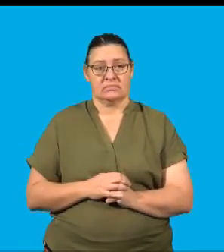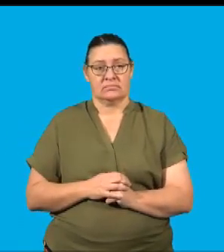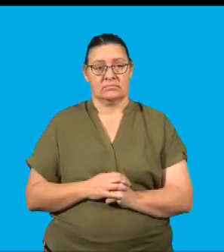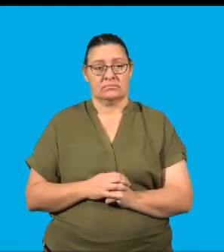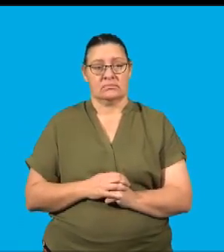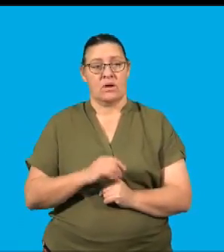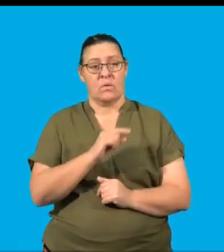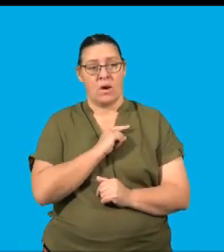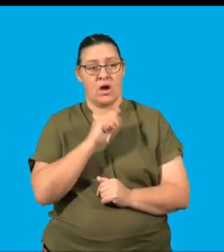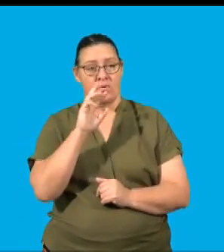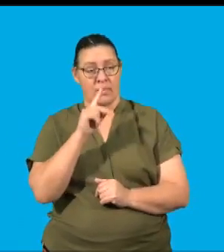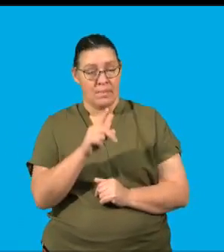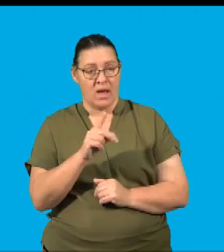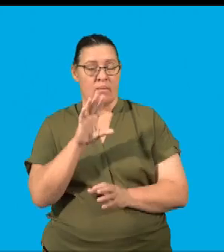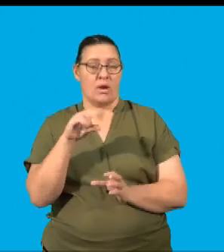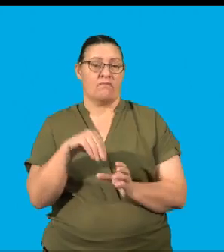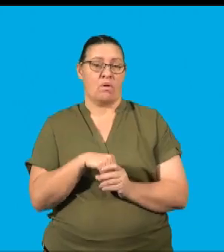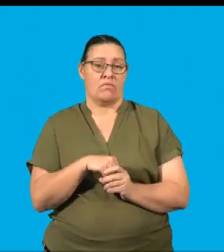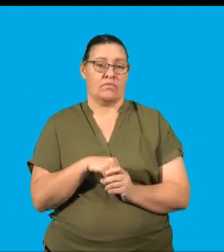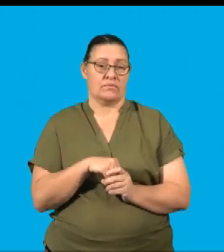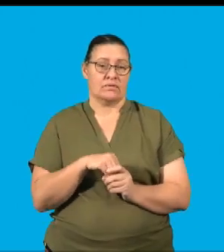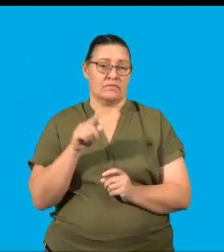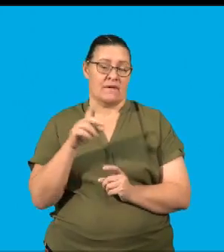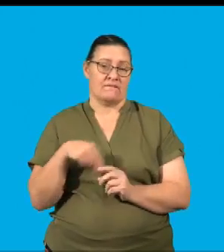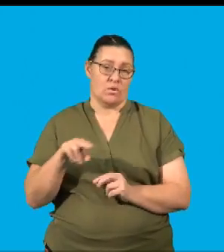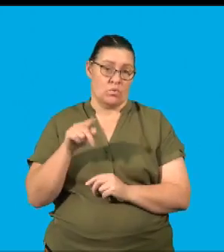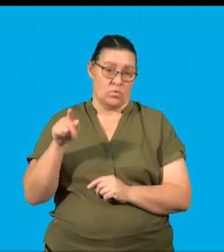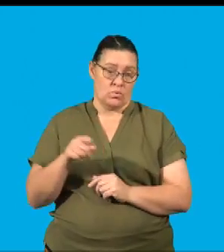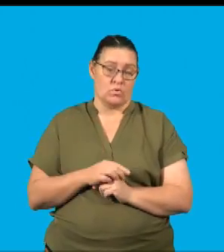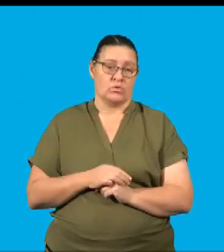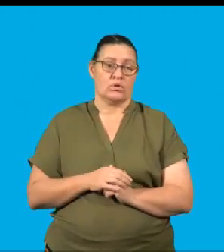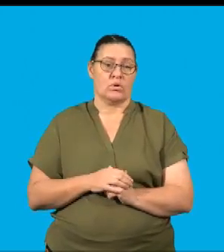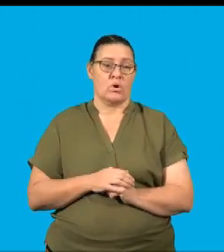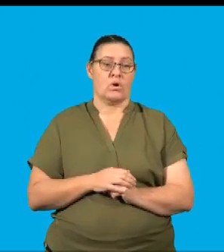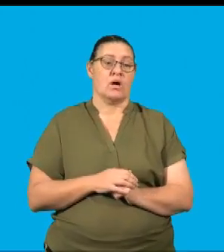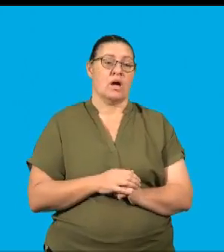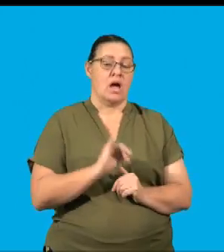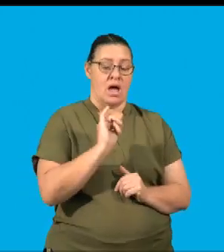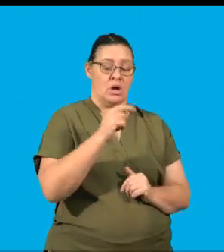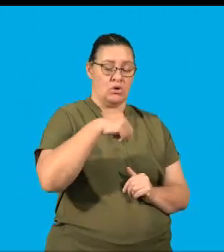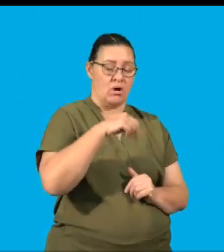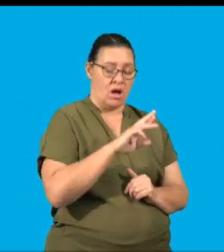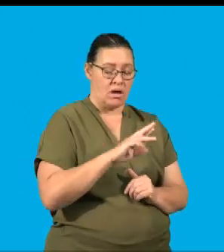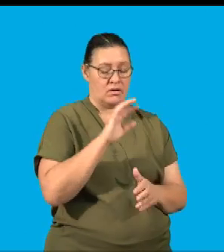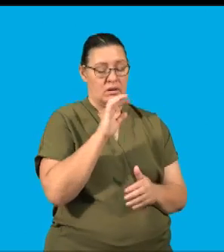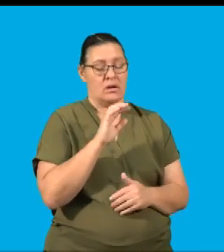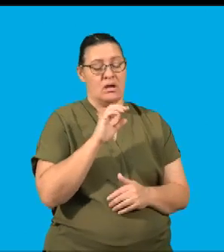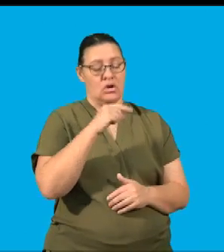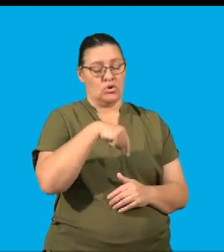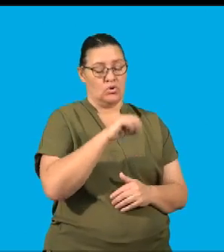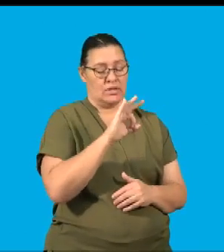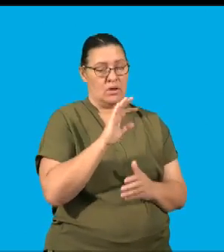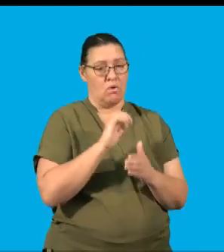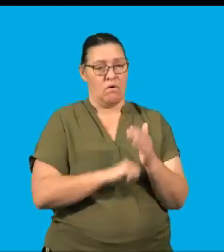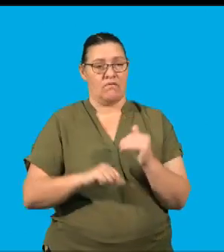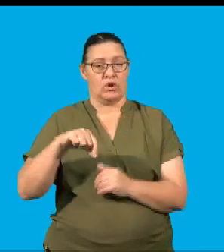3. Because remember, you are also including this value. So to find the interquartile range, we'll therefore say